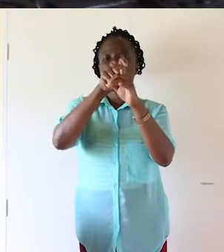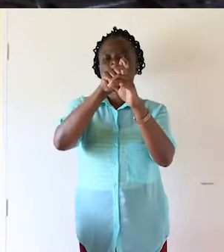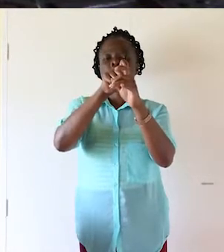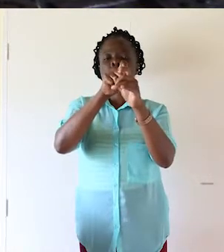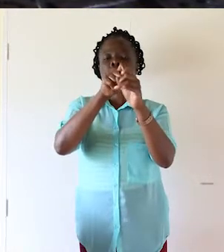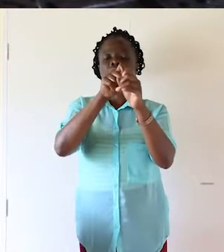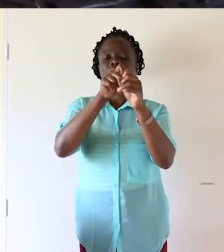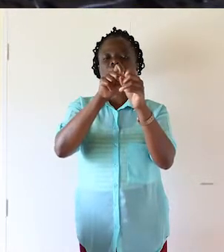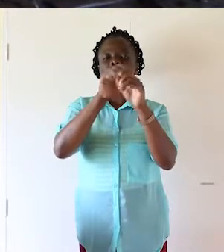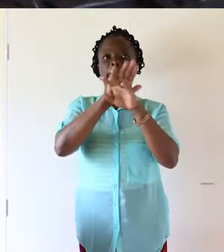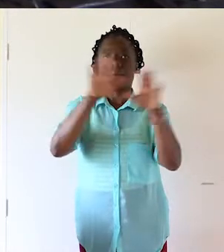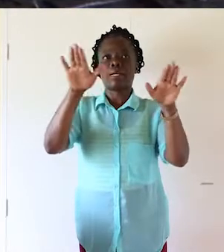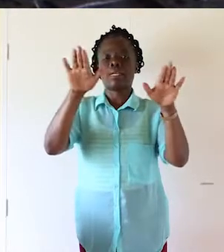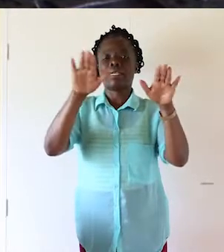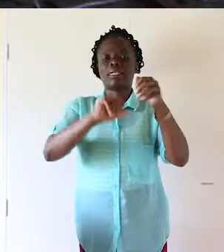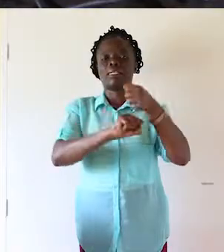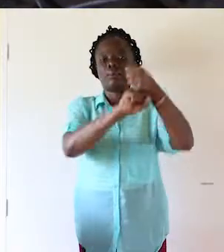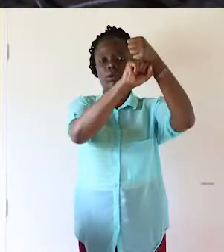it a permanent support.